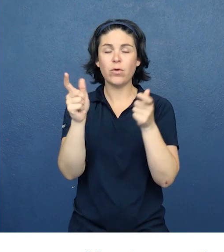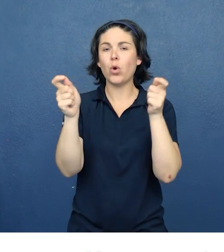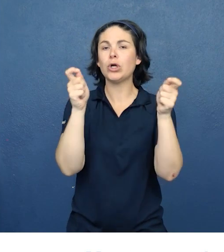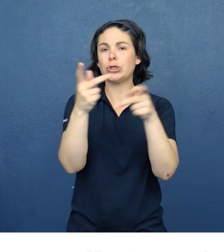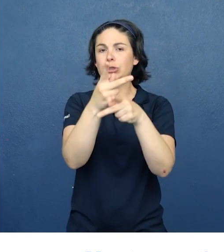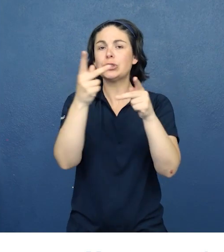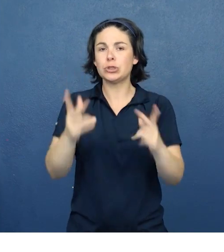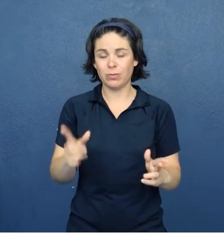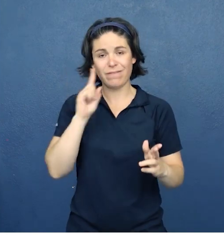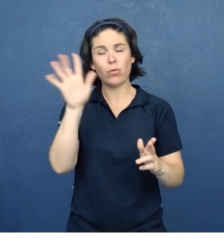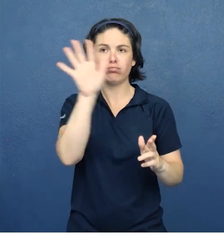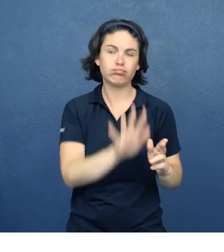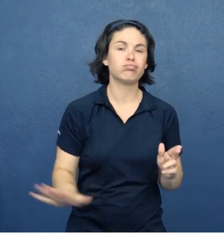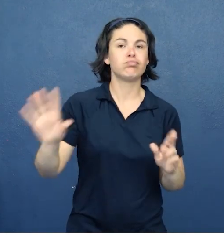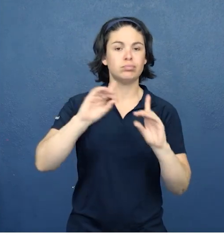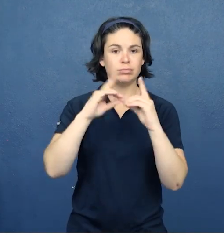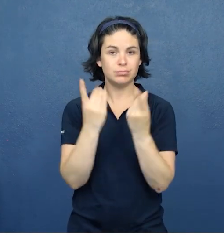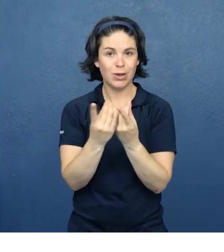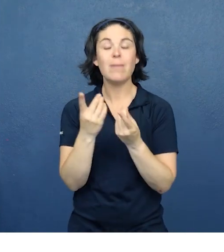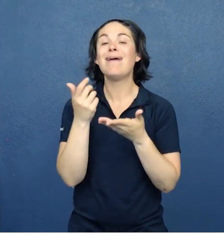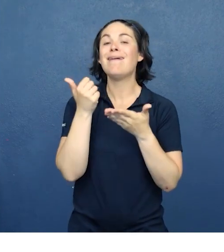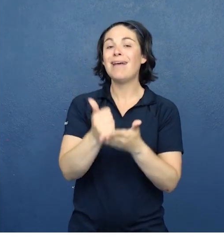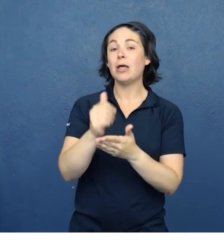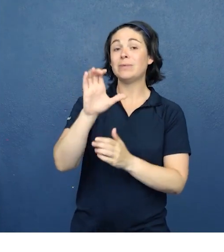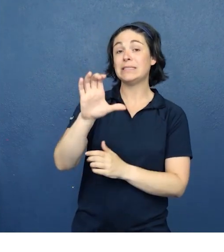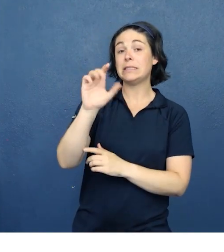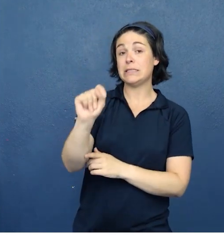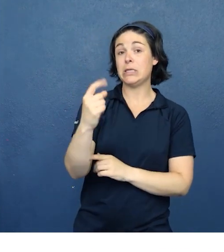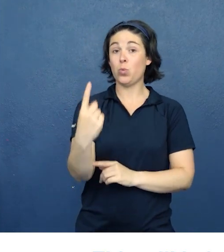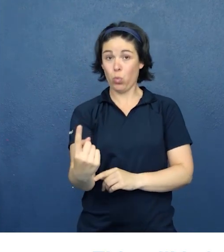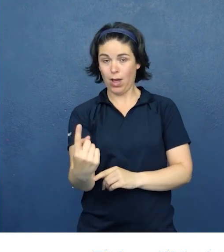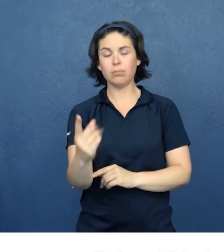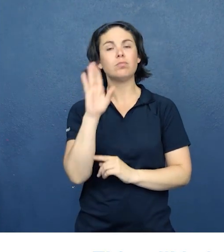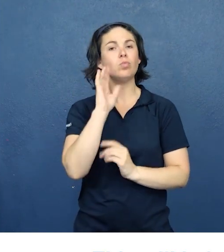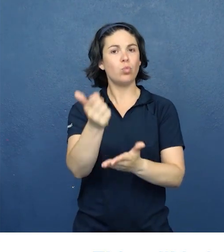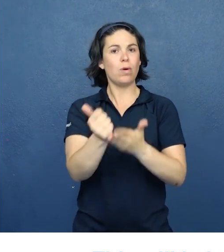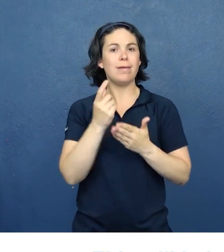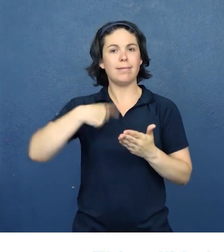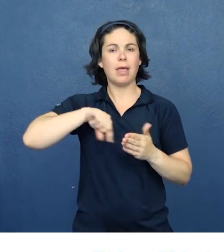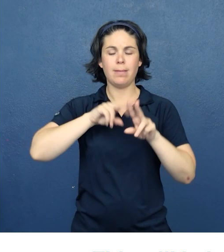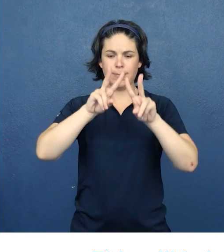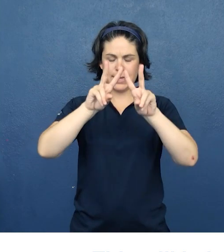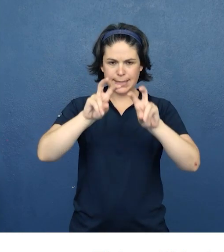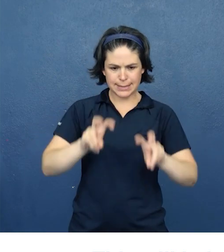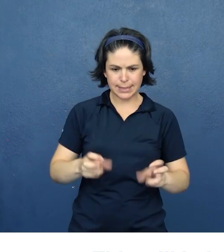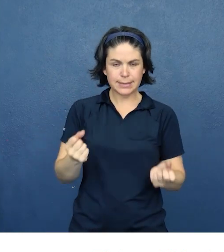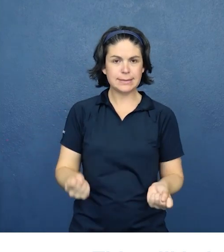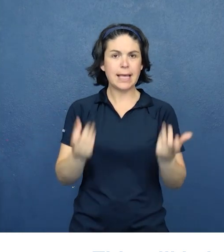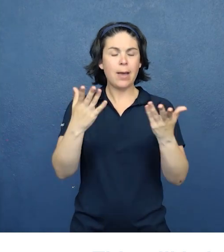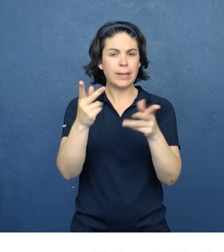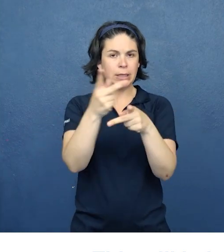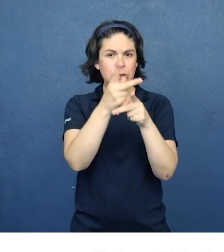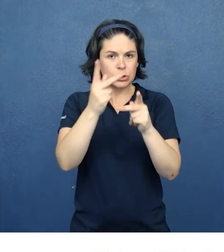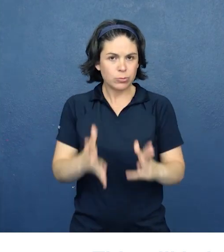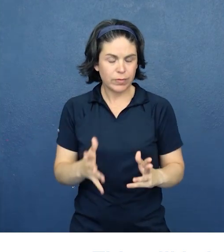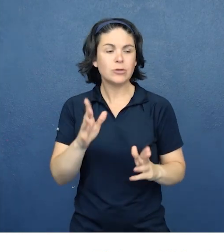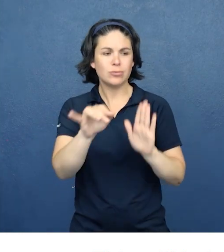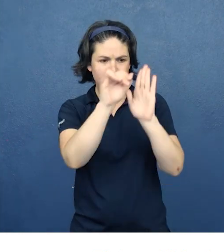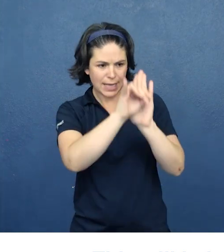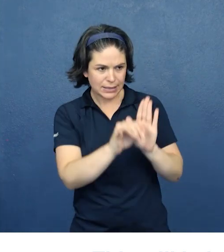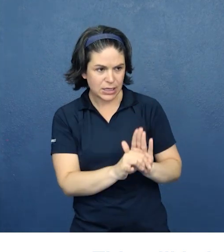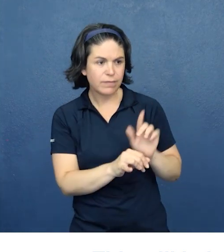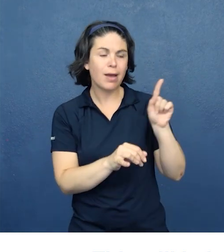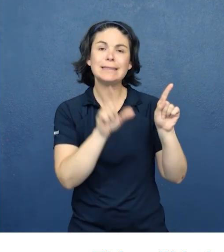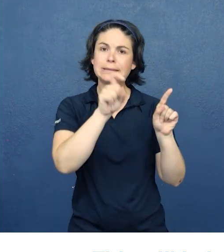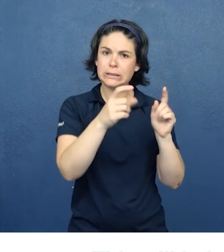compliance department-wide. It also helps CT1s. This will help WET assess the number of clinical supervisors identified where there's